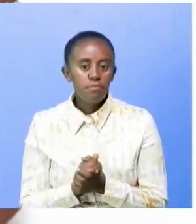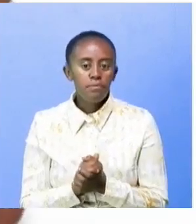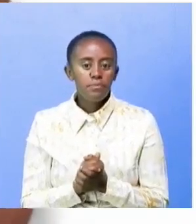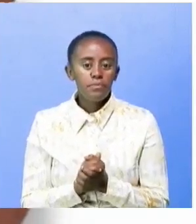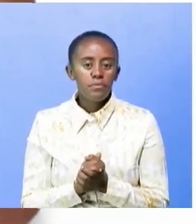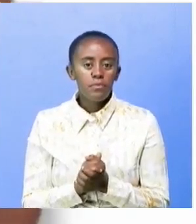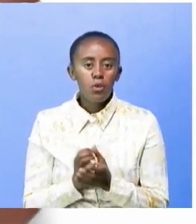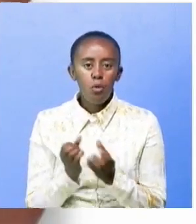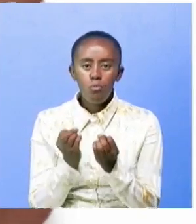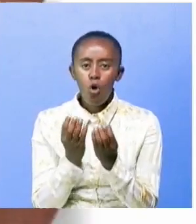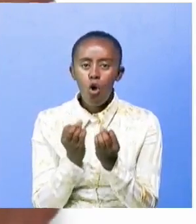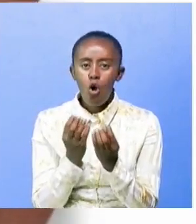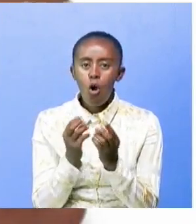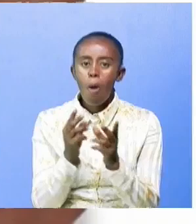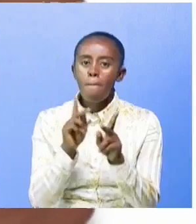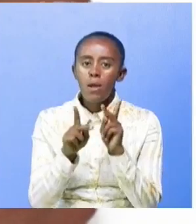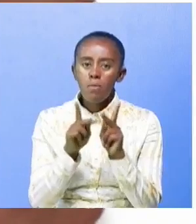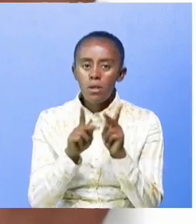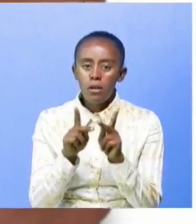more people,